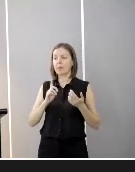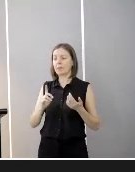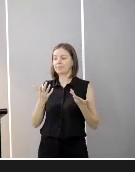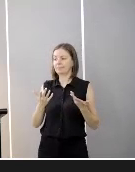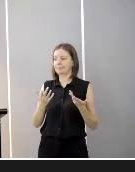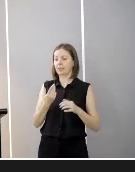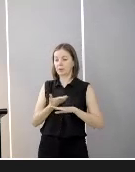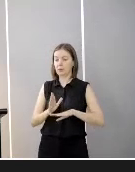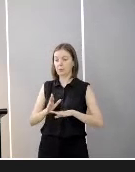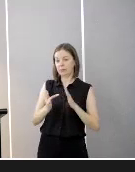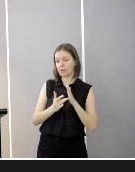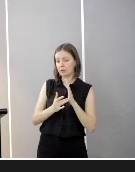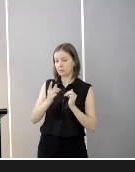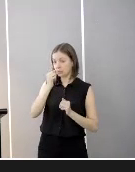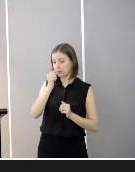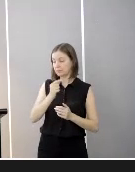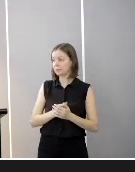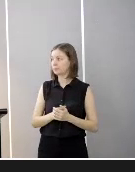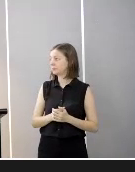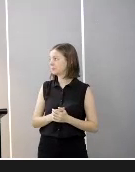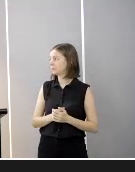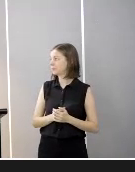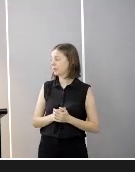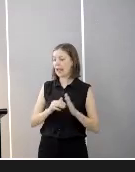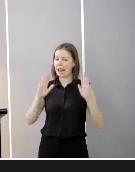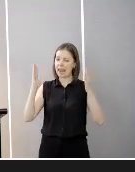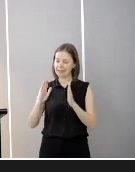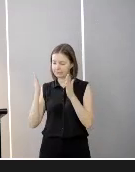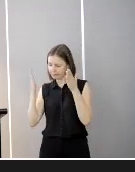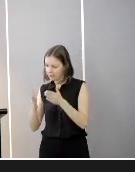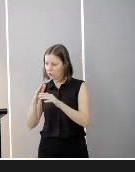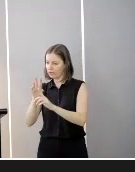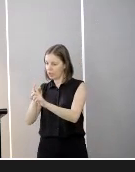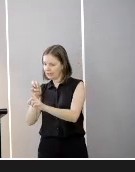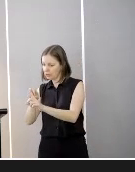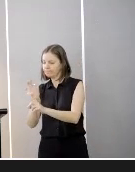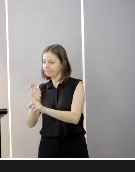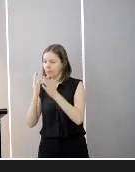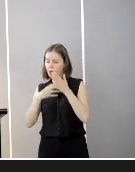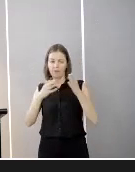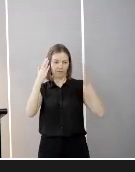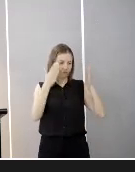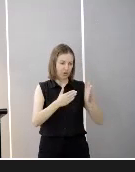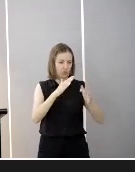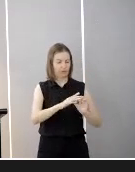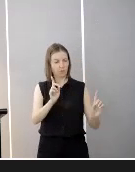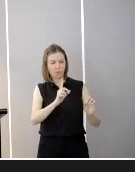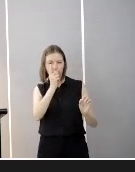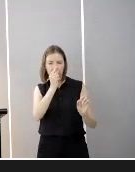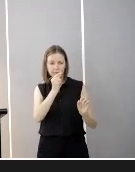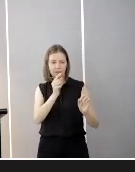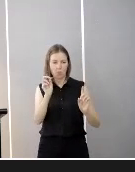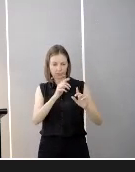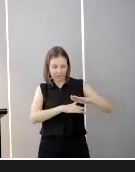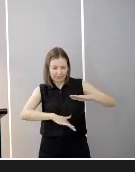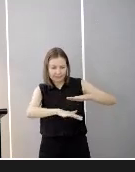technologies. Like I said, we focus less on diagnosis and more on potential mechanisms that underpin